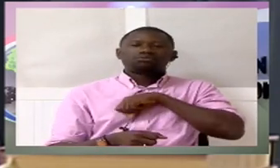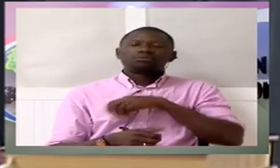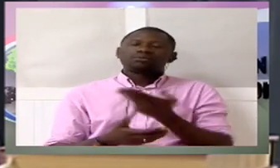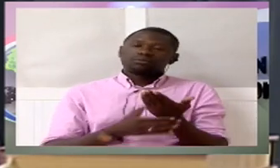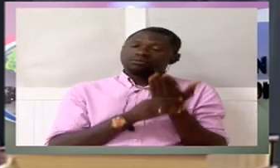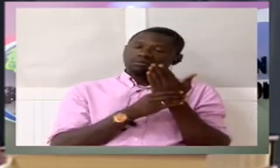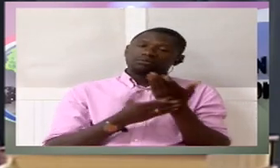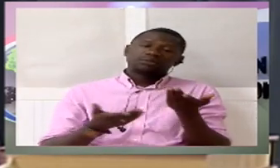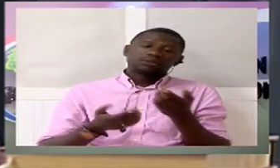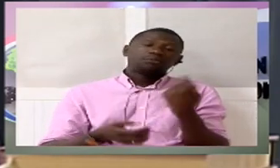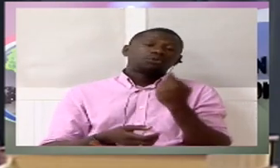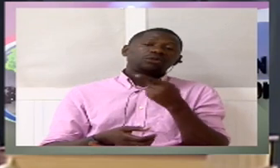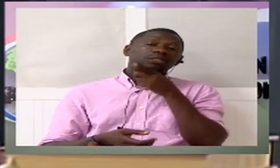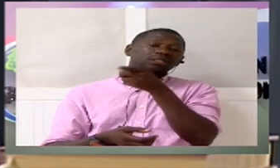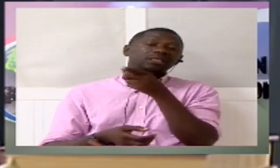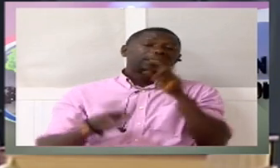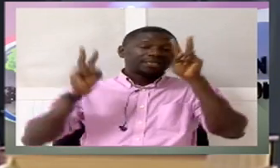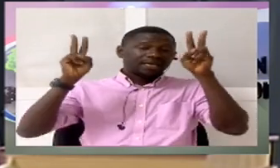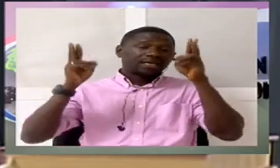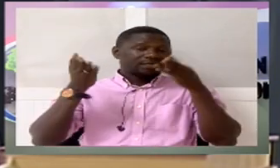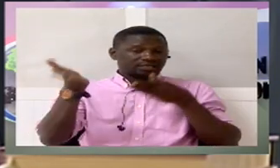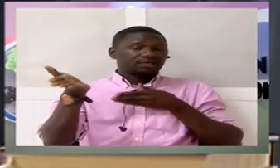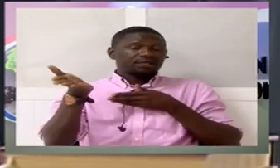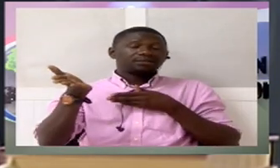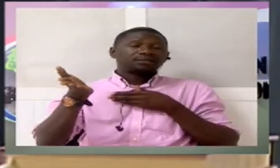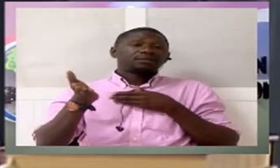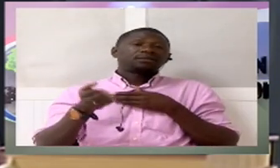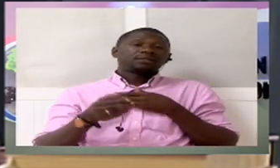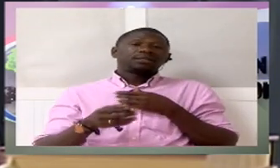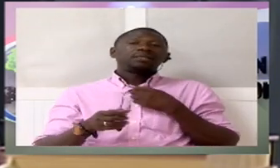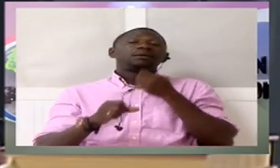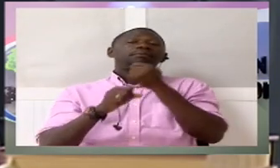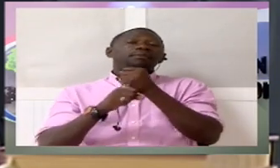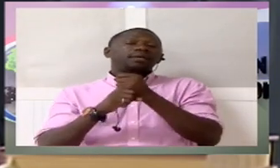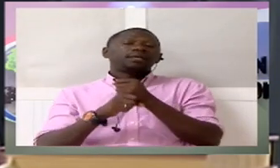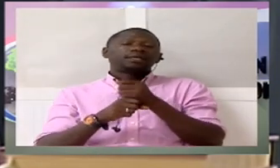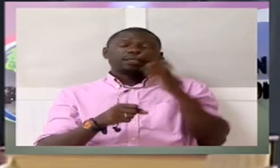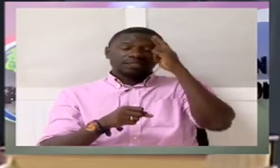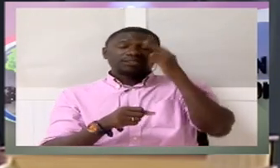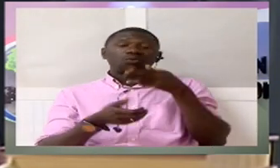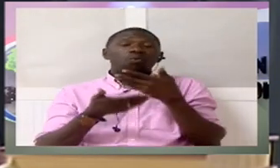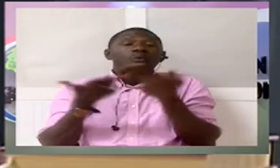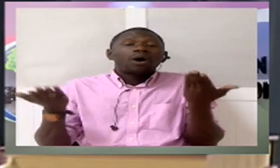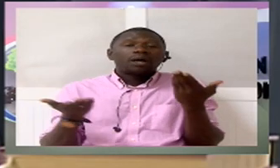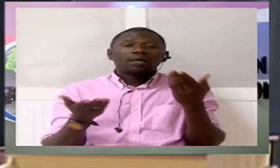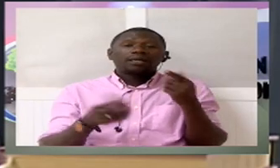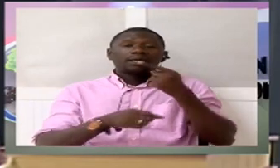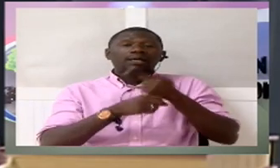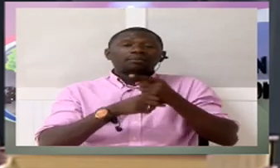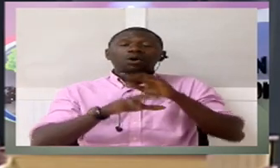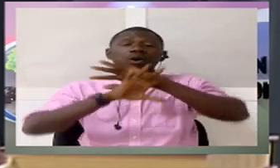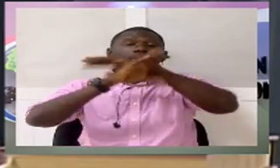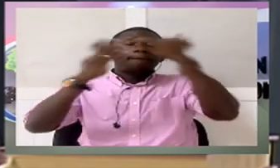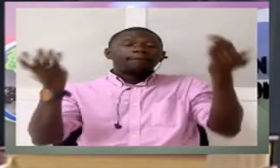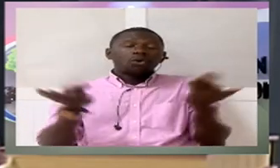ate Yaya Jame. Because he, Yaya Jame. Tele ati na Gambia e Baba long. He was the reason why Gambia got to know